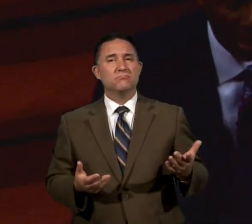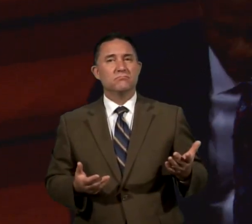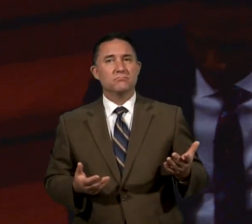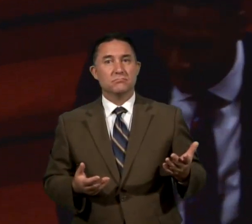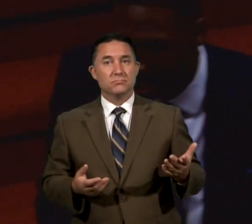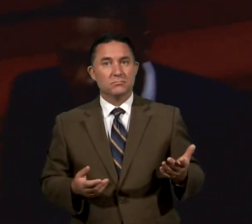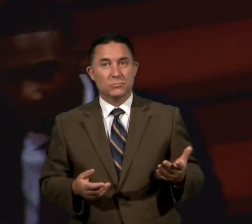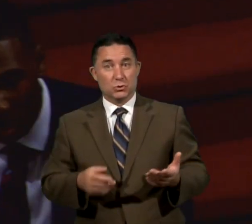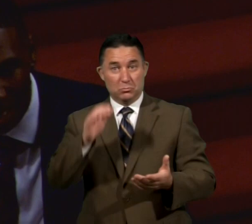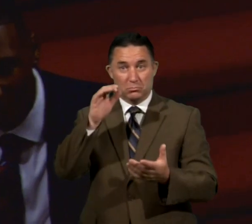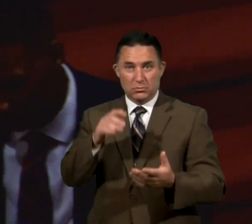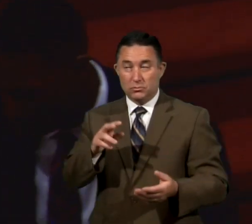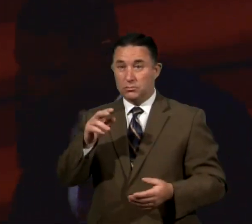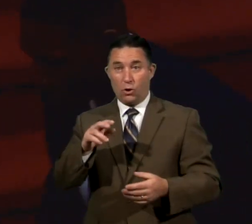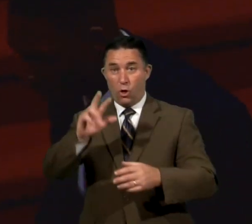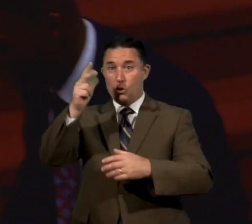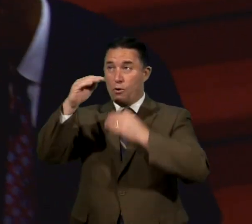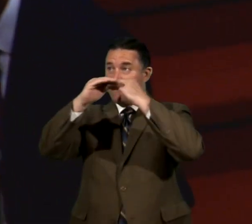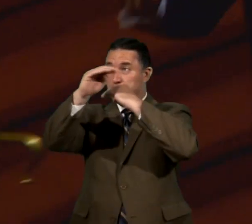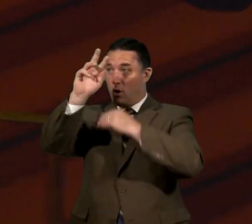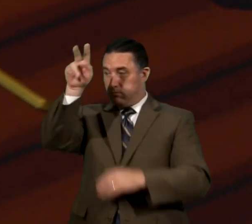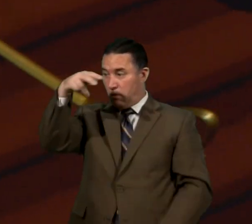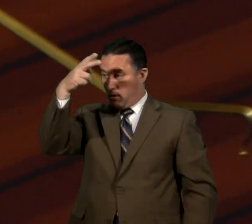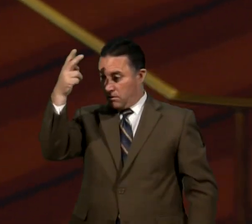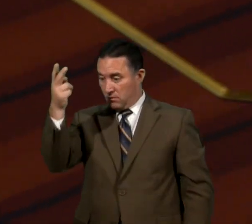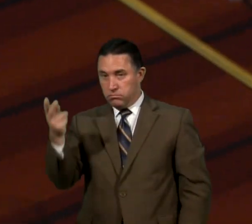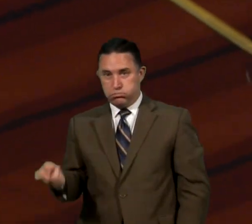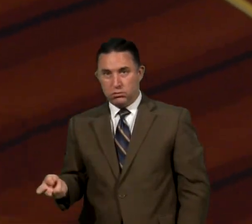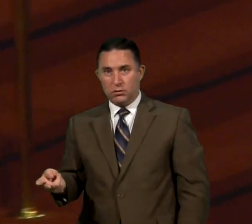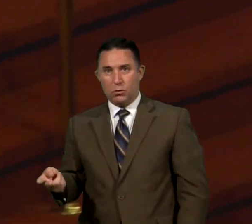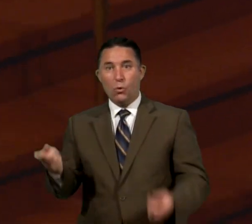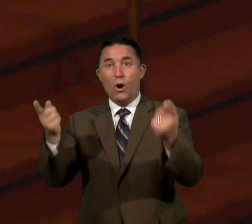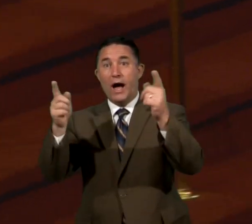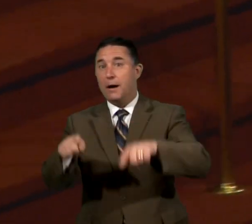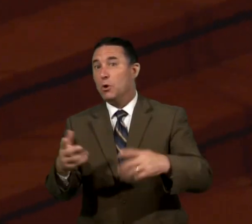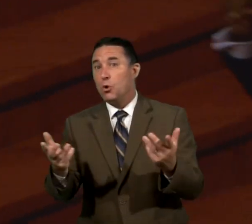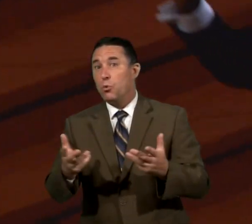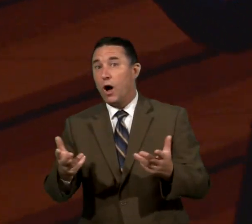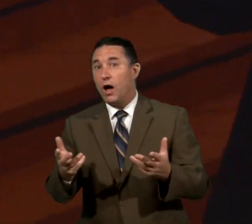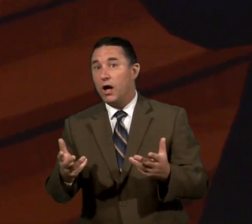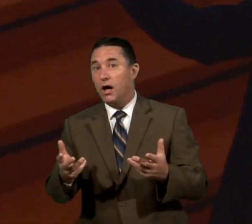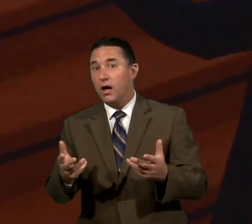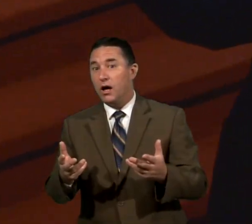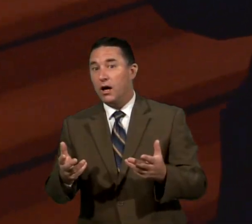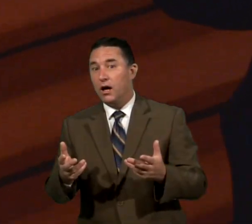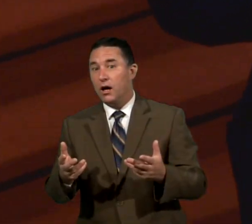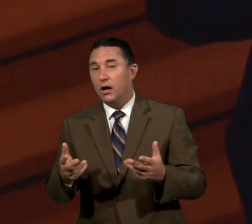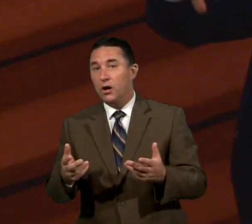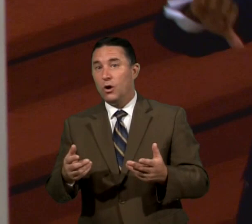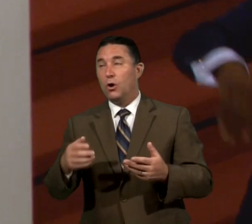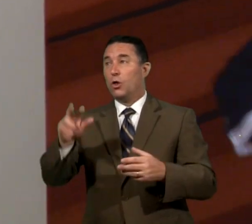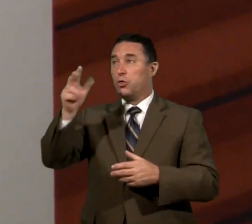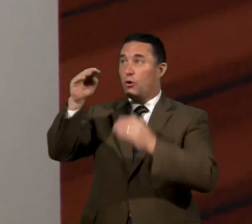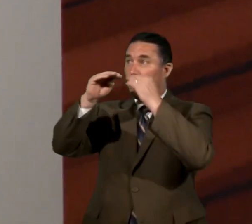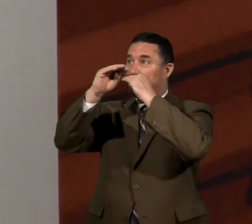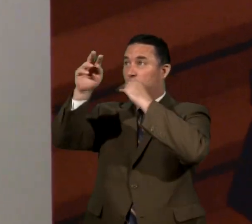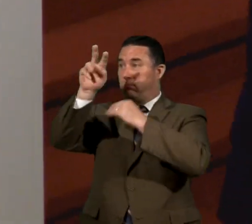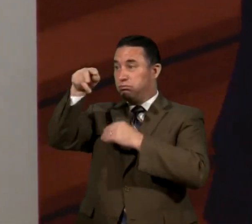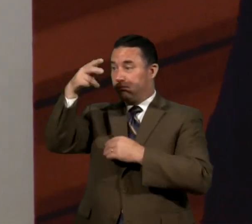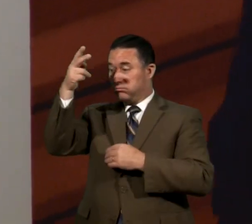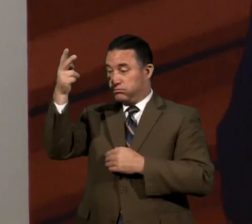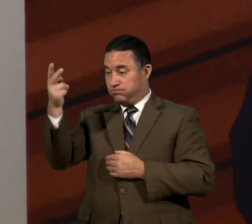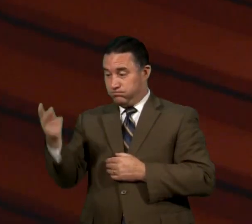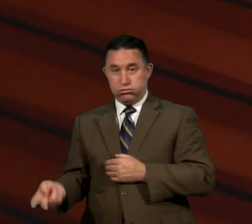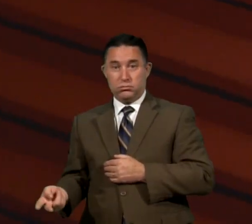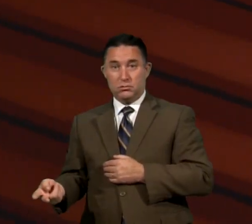Y'all don't believe he was dead. If you fall out of a third floor window, I'll tell you what happened to you. You fall out of a third floor window, more than